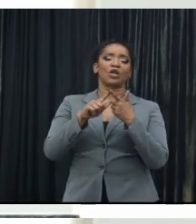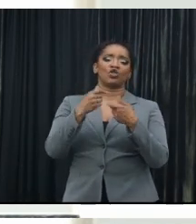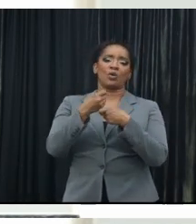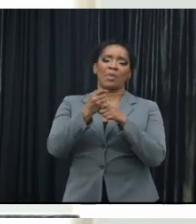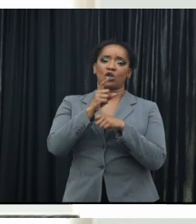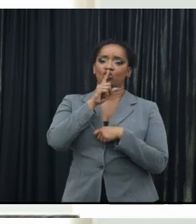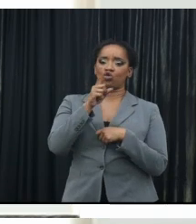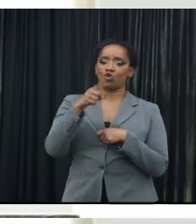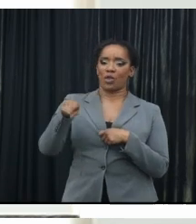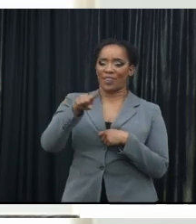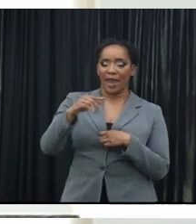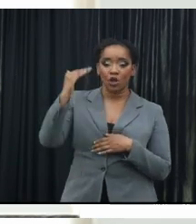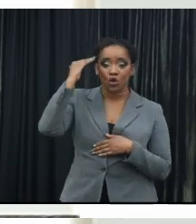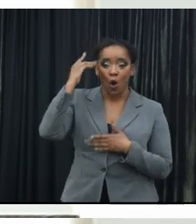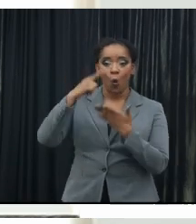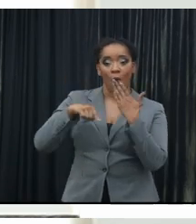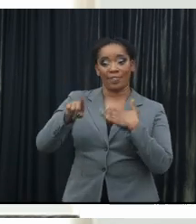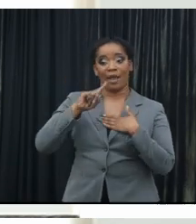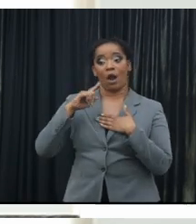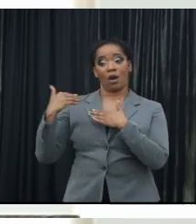what they might be held accountable for, what